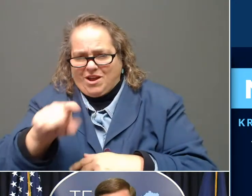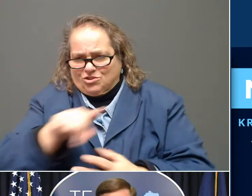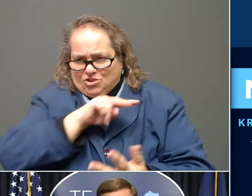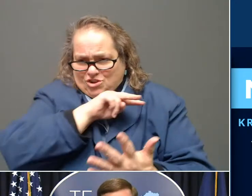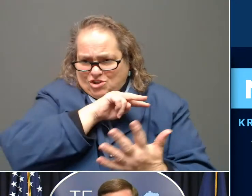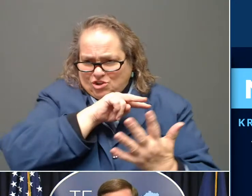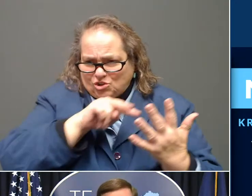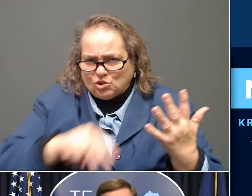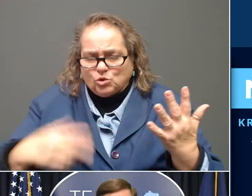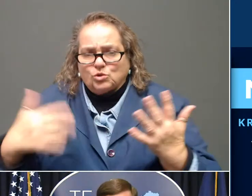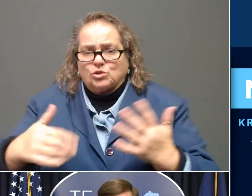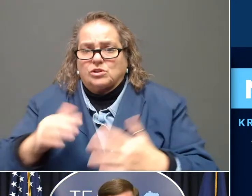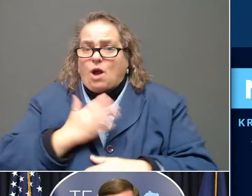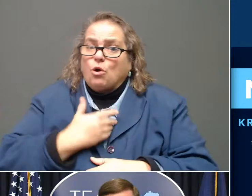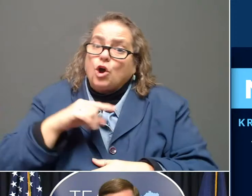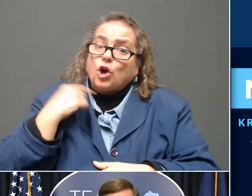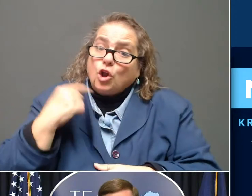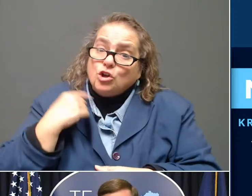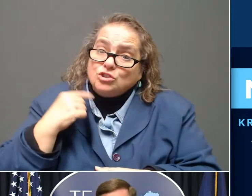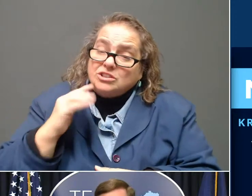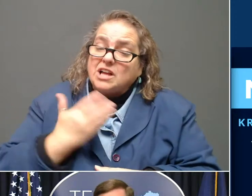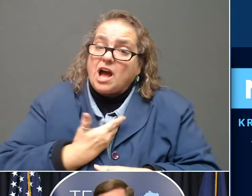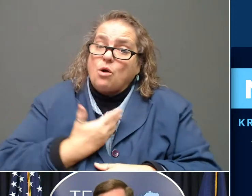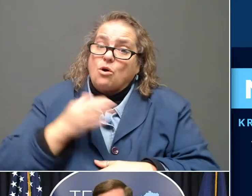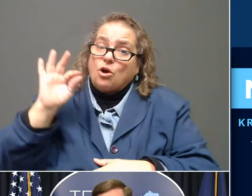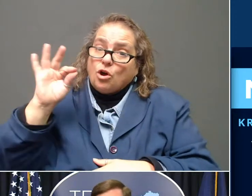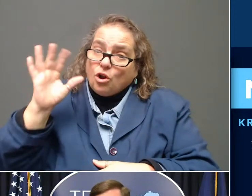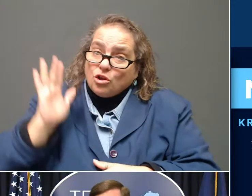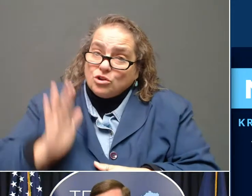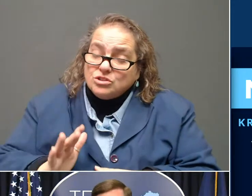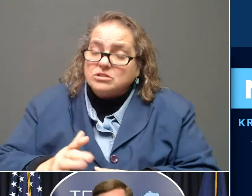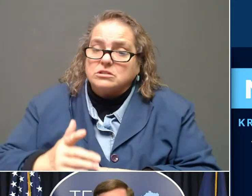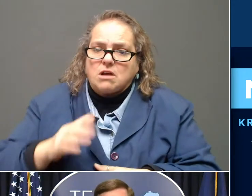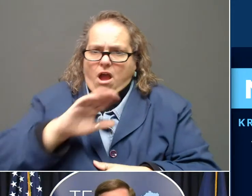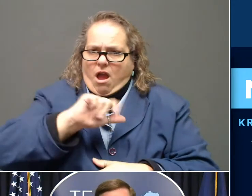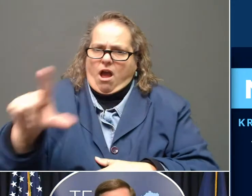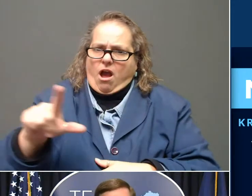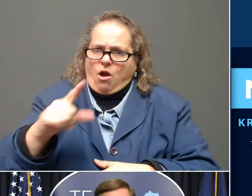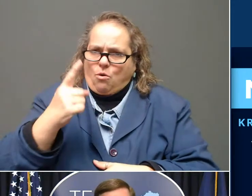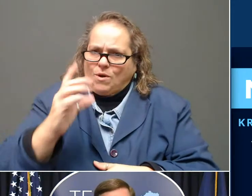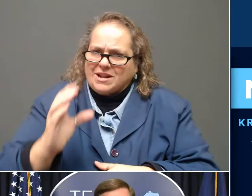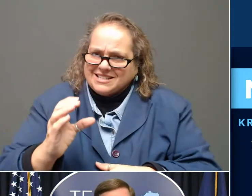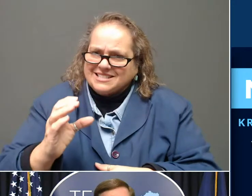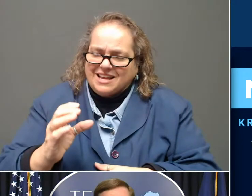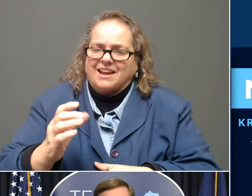been absolutely necessary during this pandemic. There's